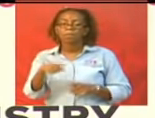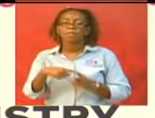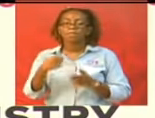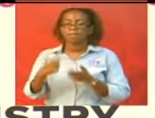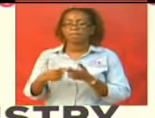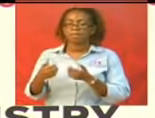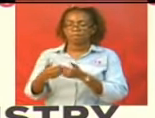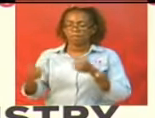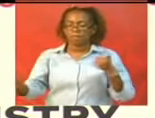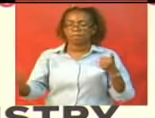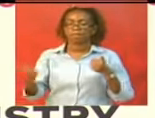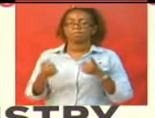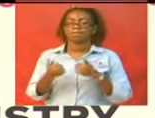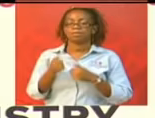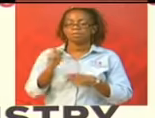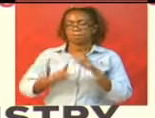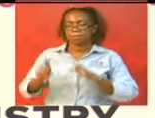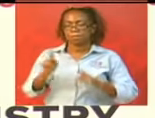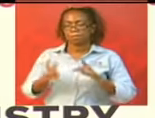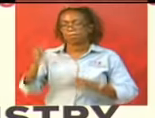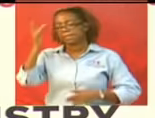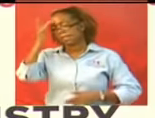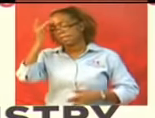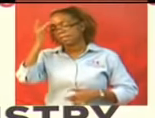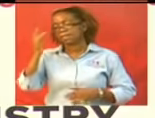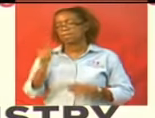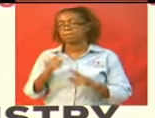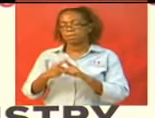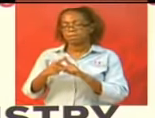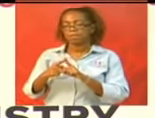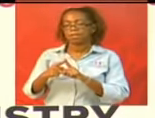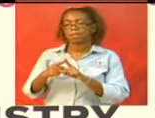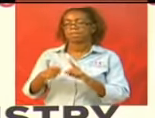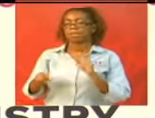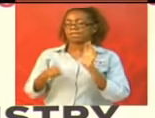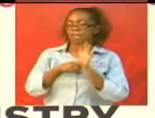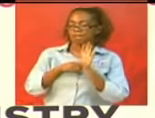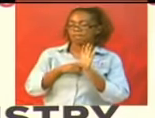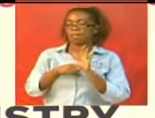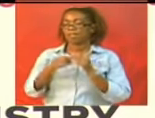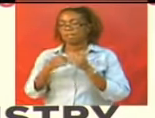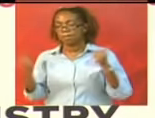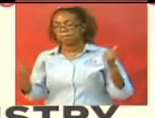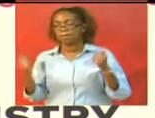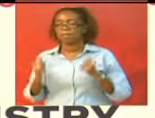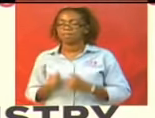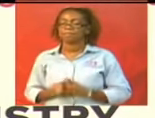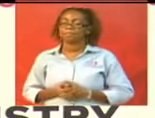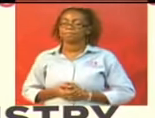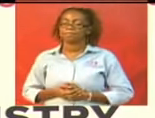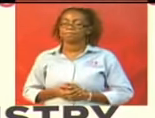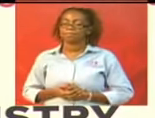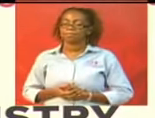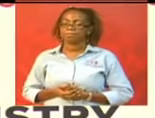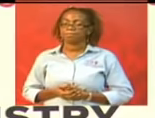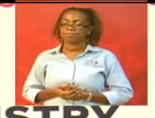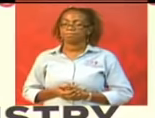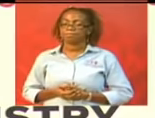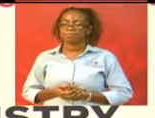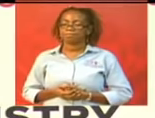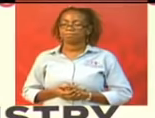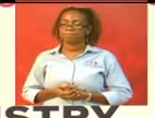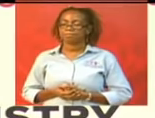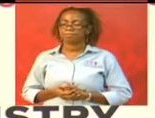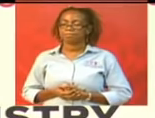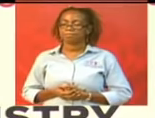physically separating those individuals or getting them out of the facility as space comes to us. And we basically, in